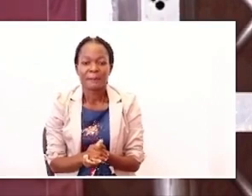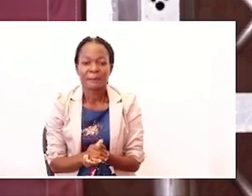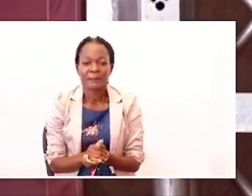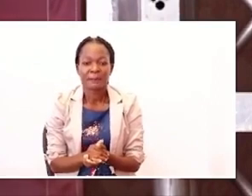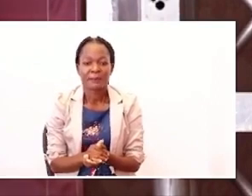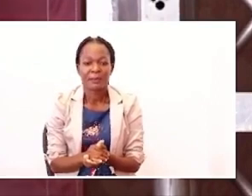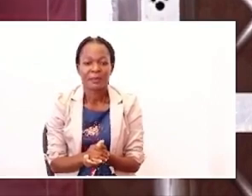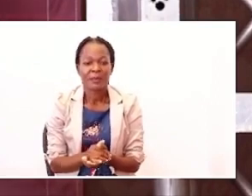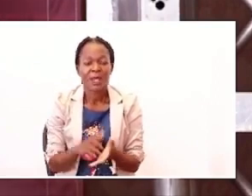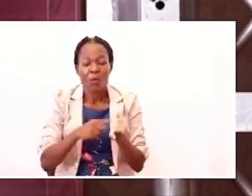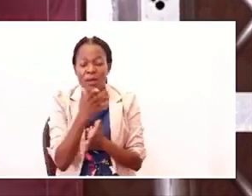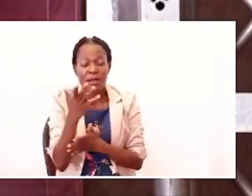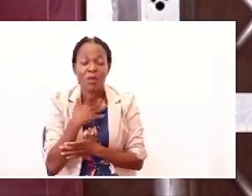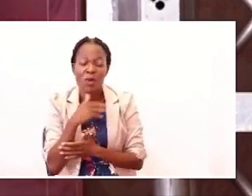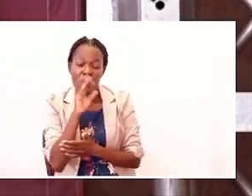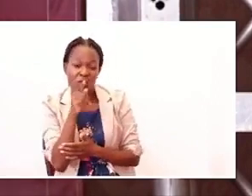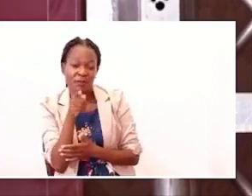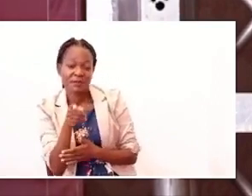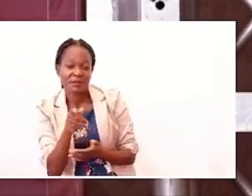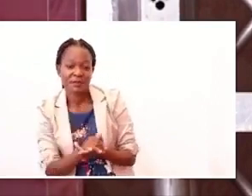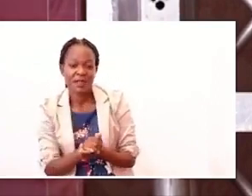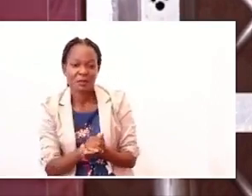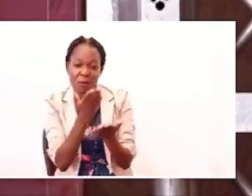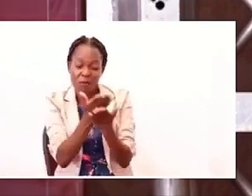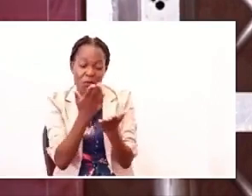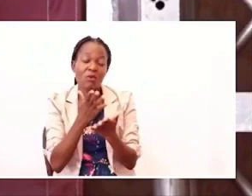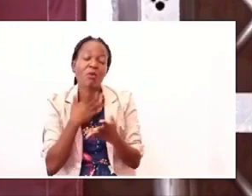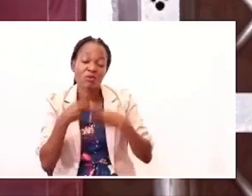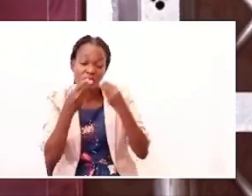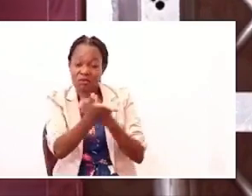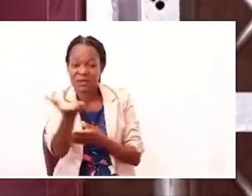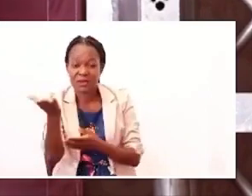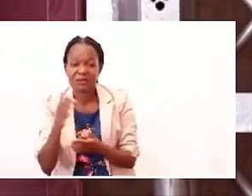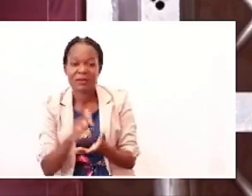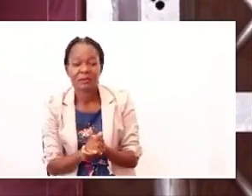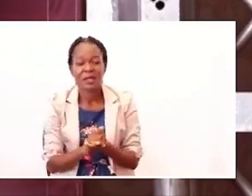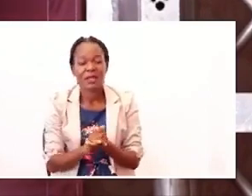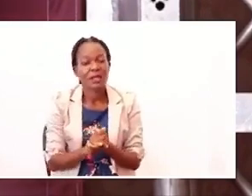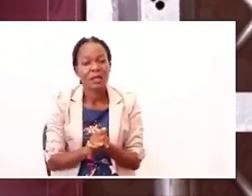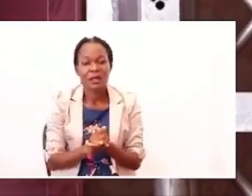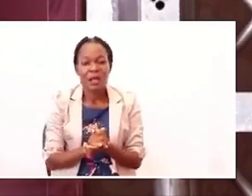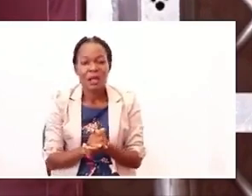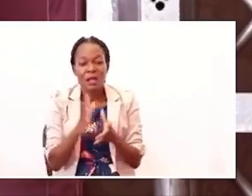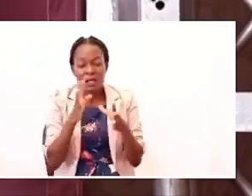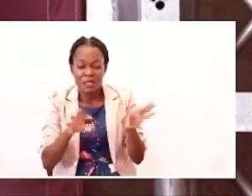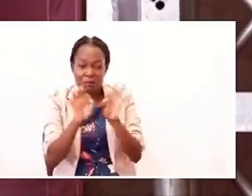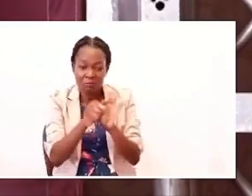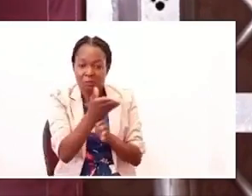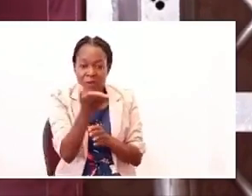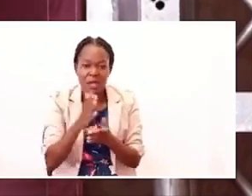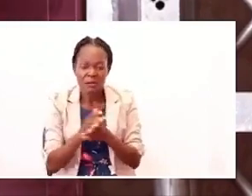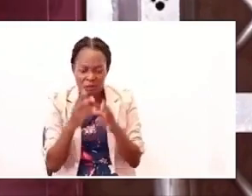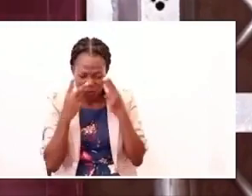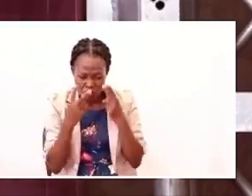Another point that I want to talk about on this proposition is therefore that we need to look